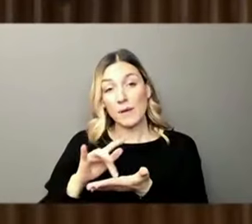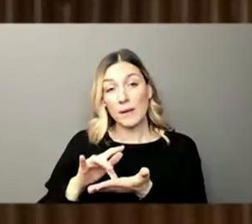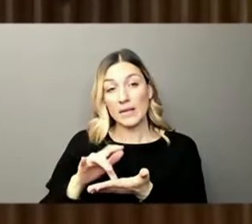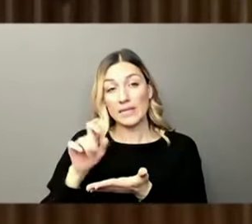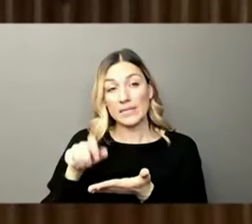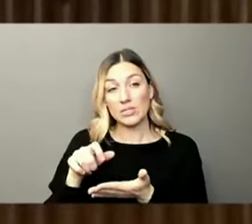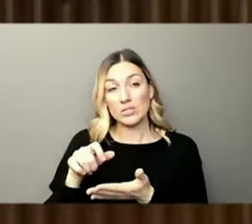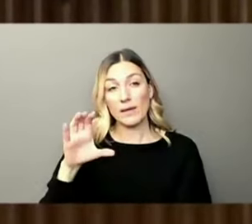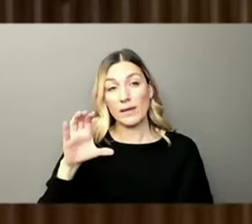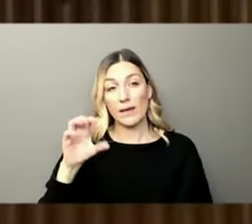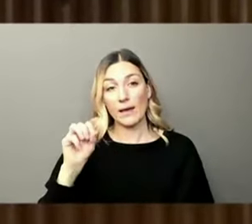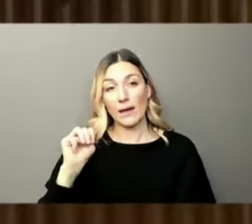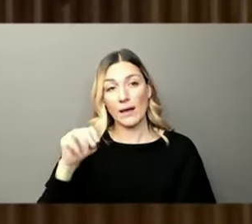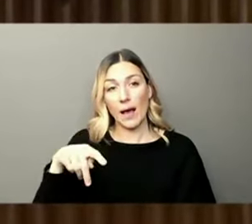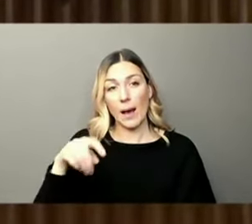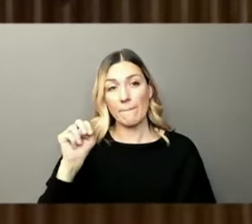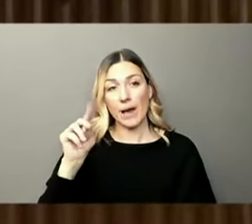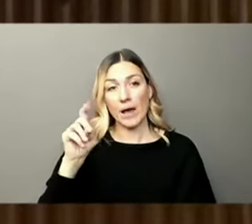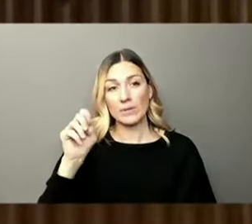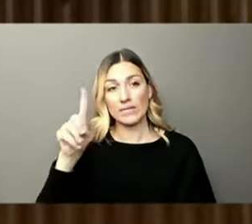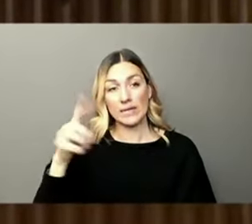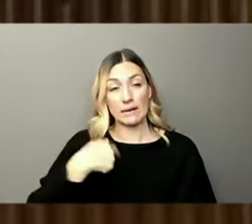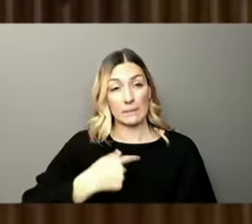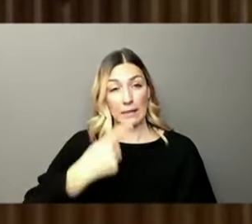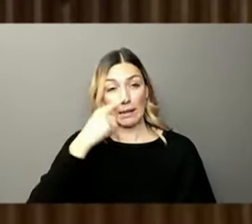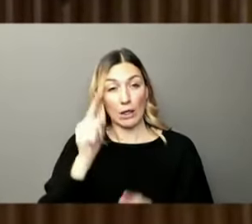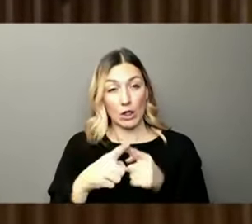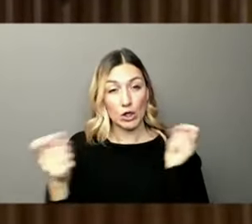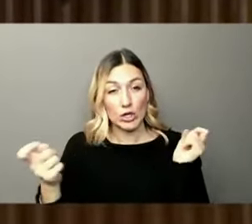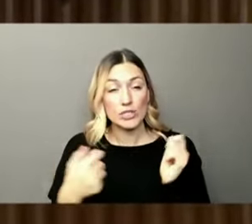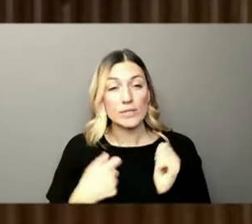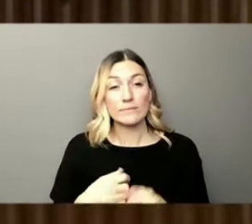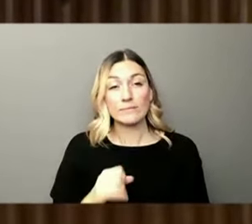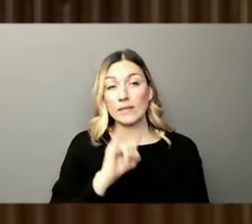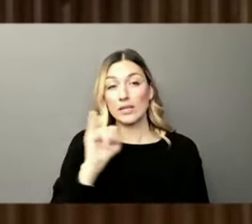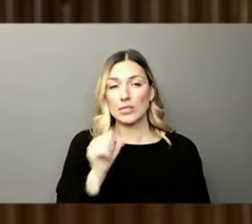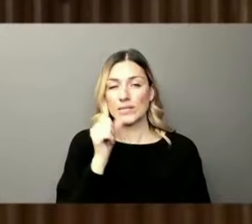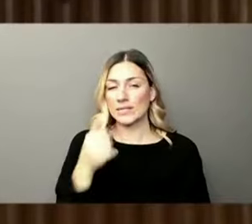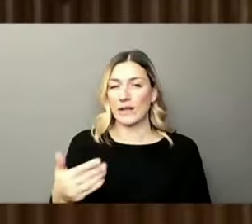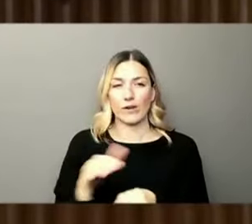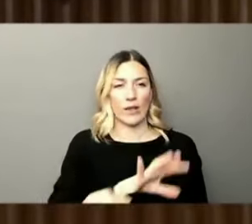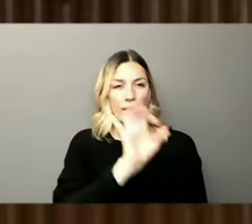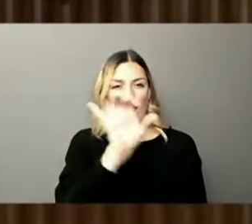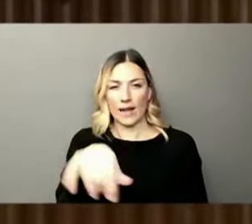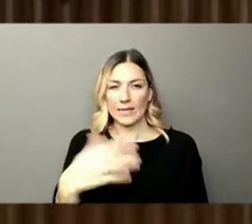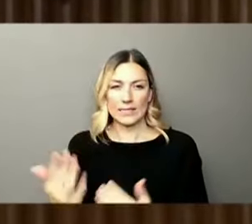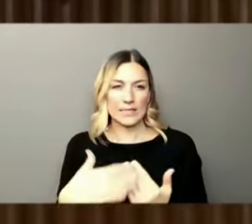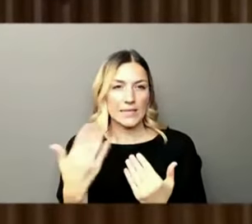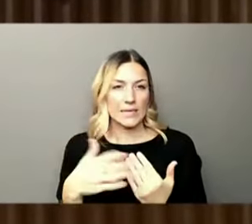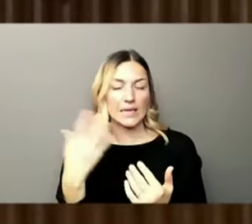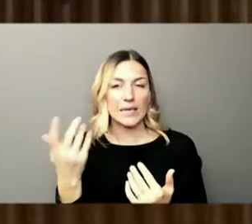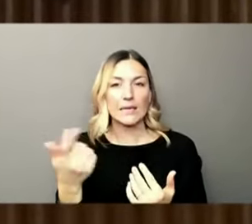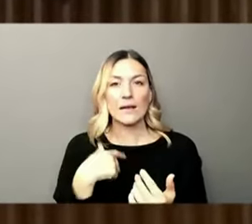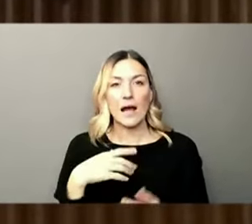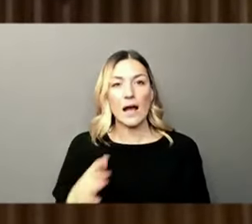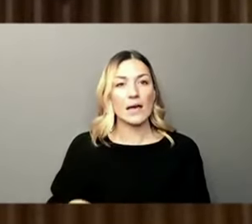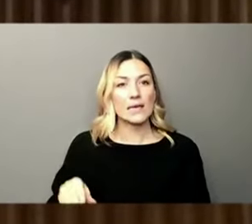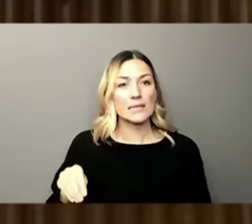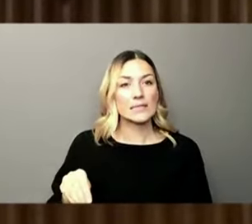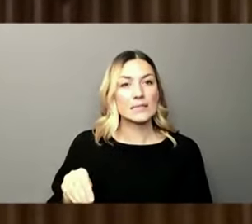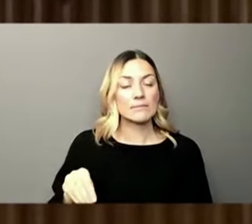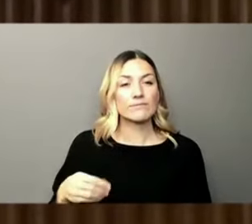compounded because I'm allergic. Insurance does not cover compound medication easily. I spent